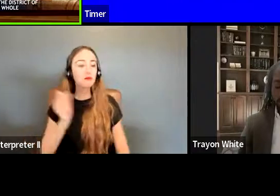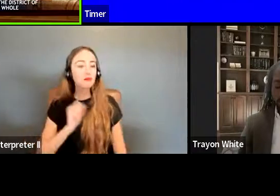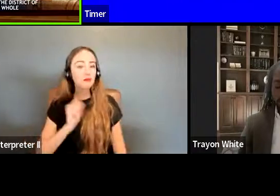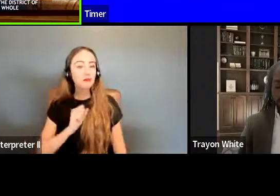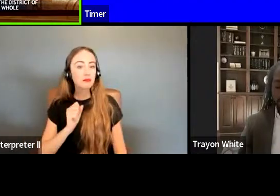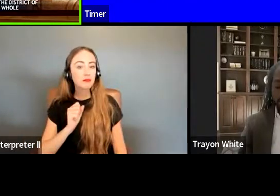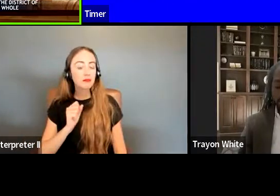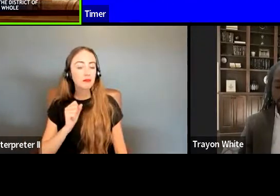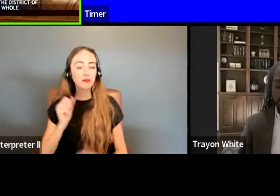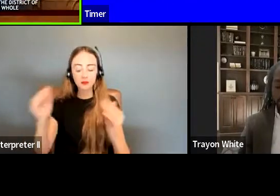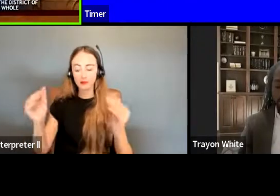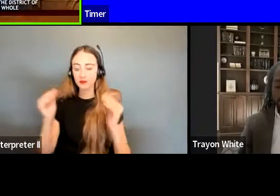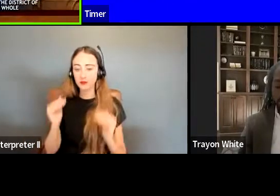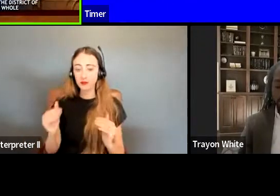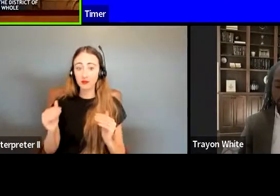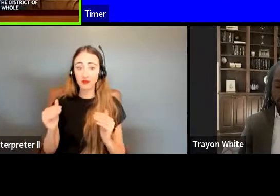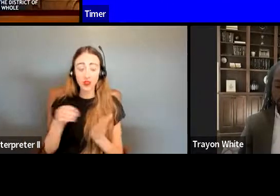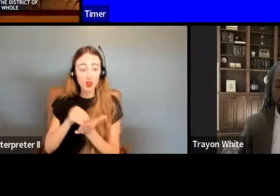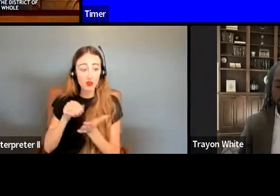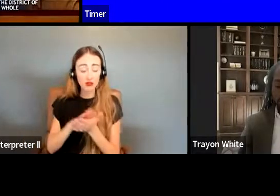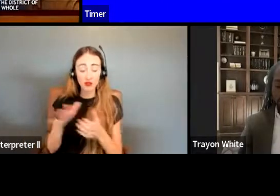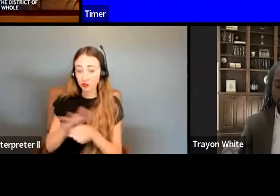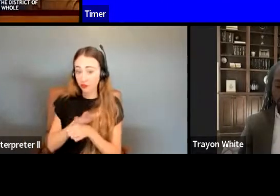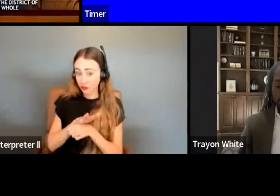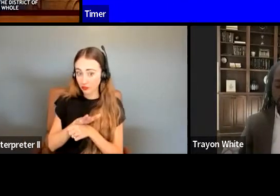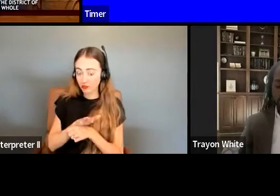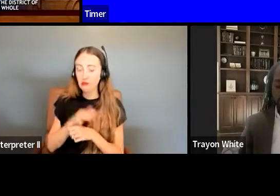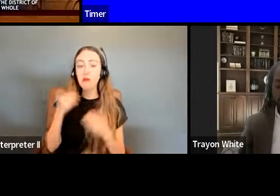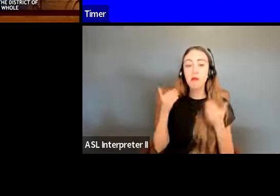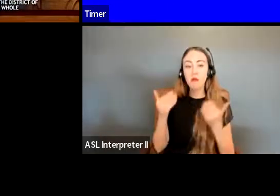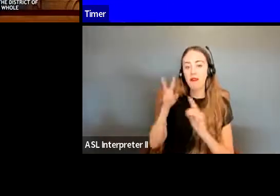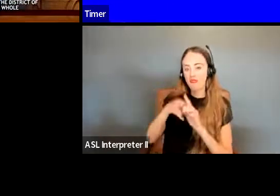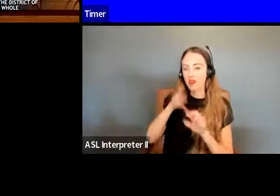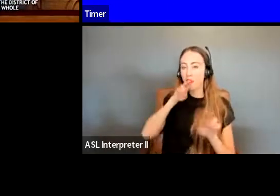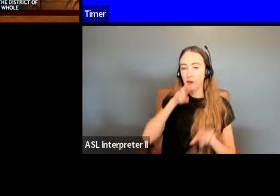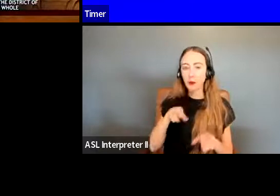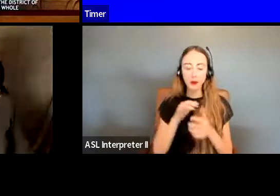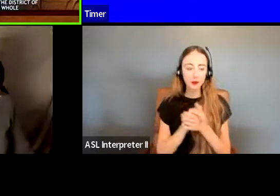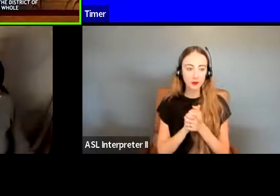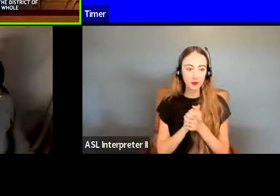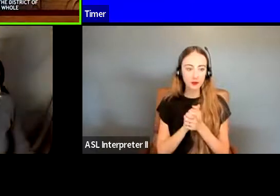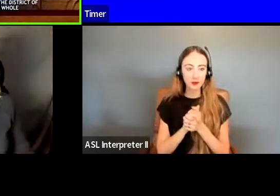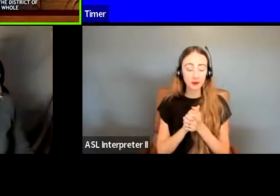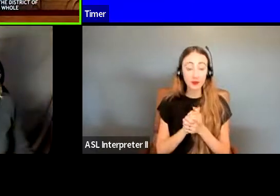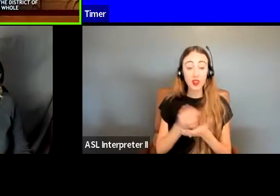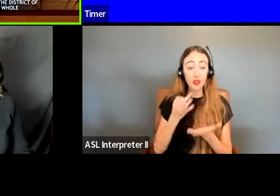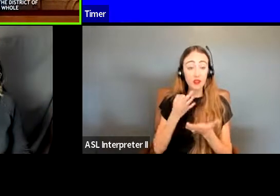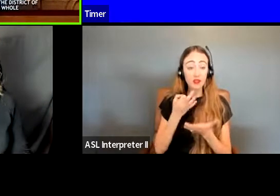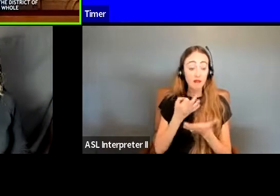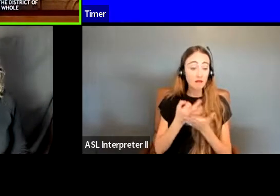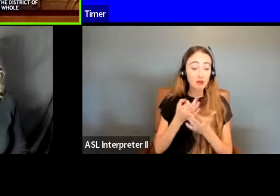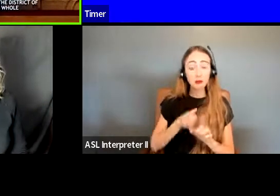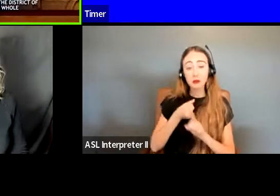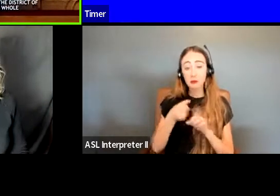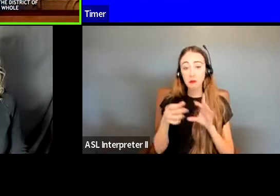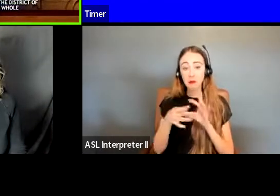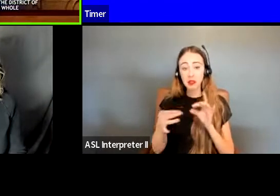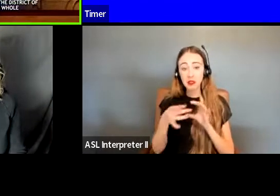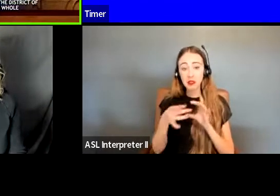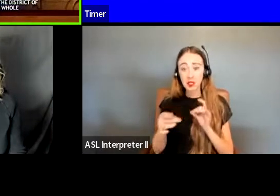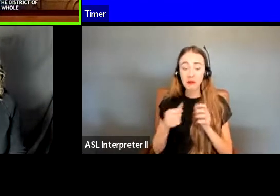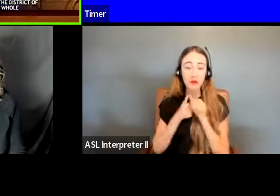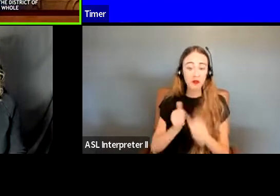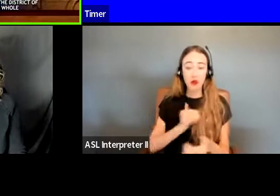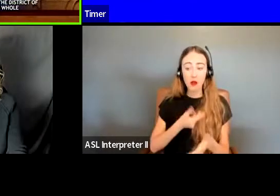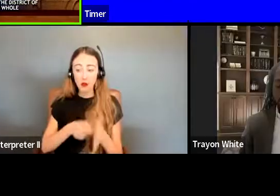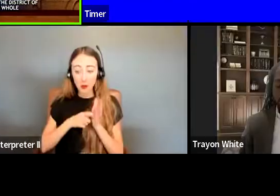Yes, it is. Madam Secretary, is the record complete? Once the report is filed? Mr. Deputy Budget Director, does the measure's fiscal impact statement comply with